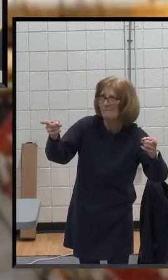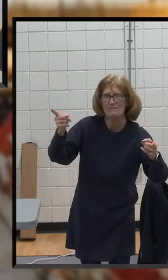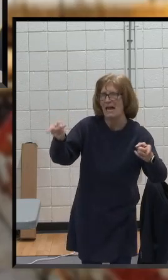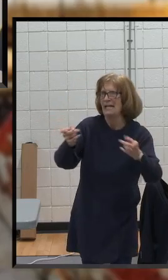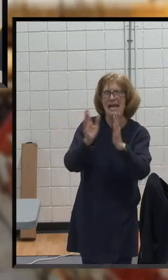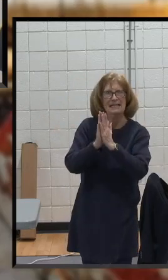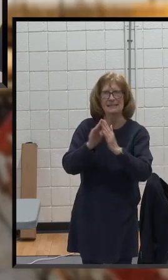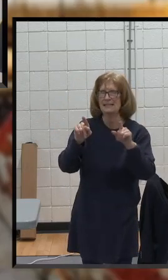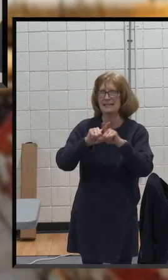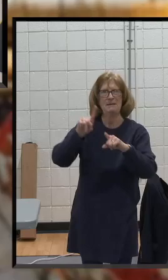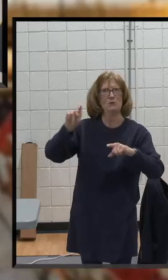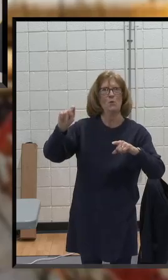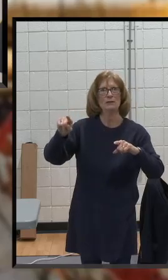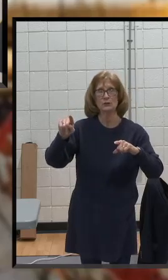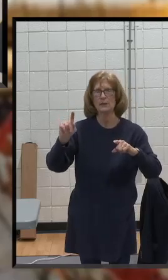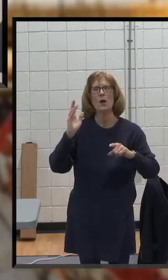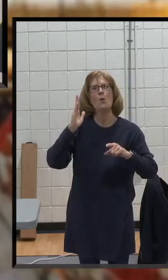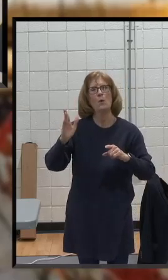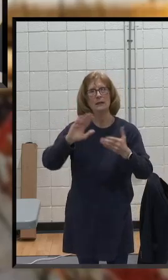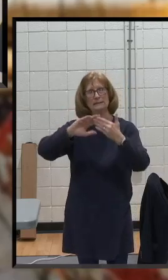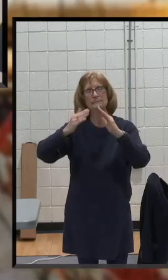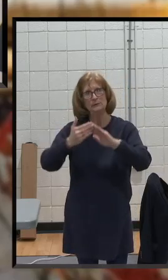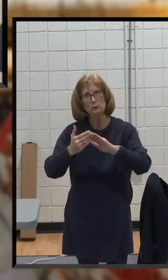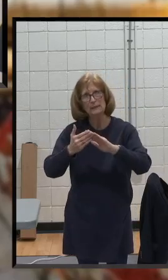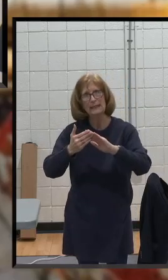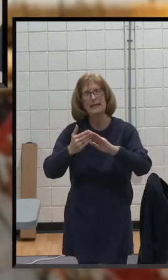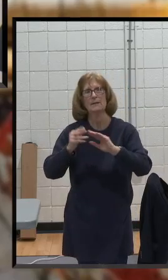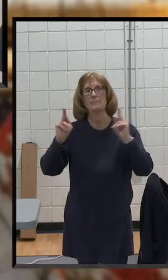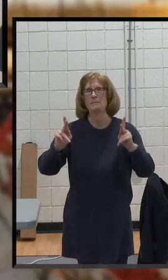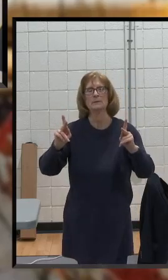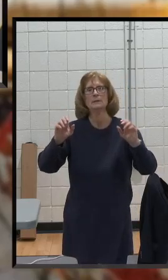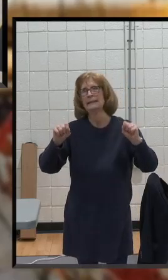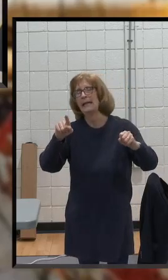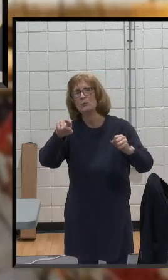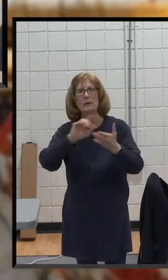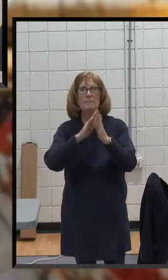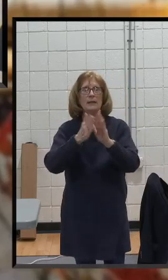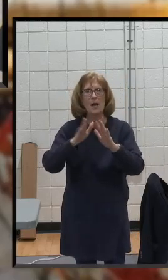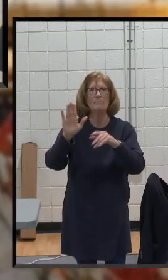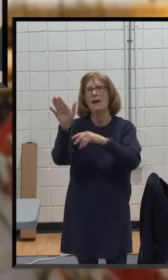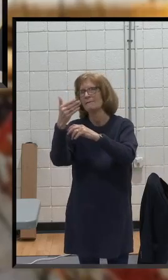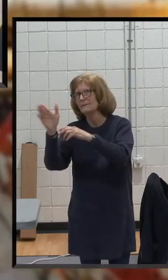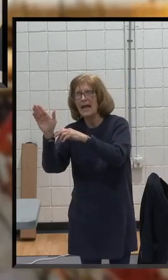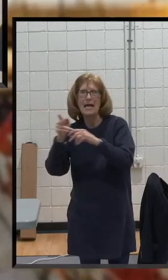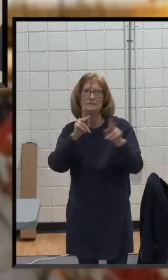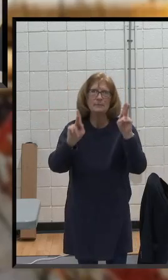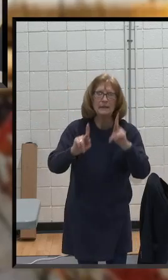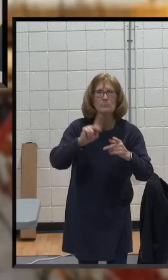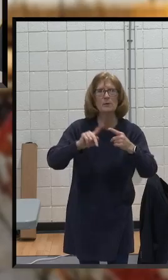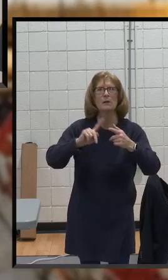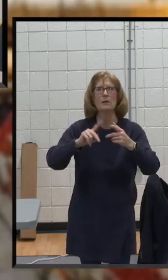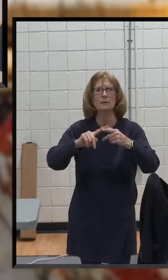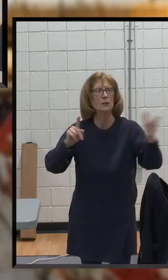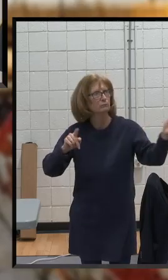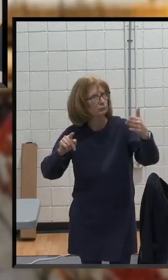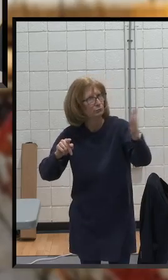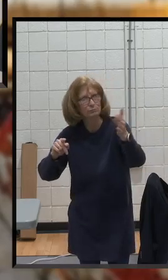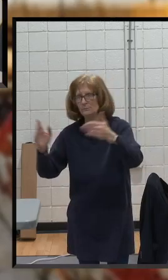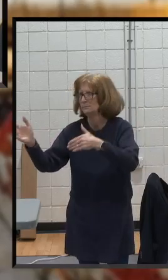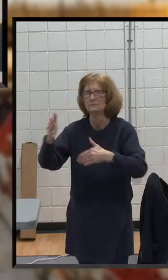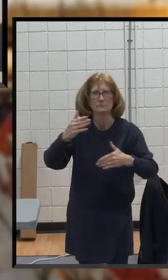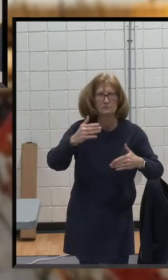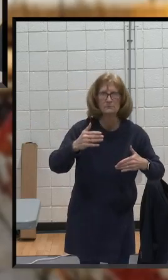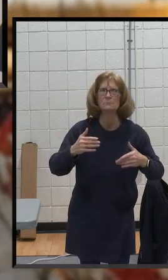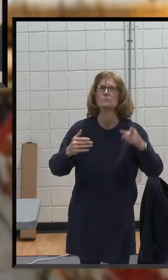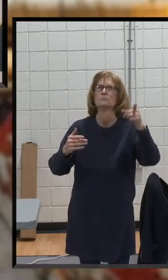question, when the people in the community get a chance to be flaggers down there in help out, they said they had their own flag. So is this gonna